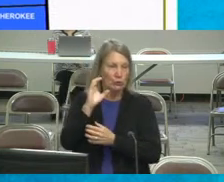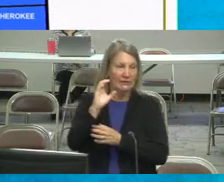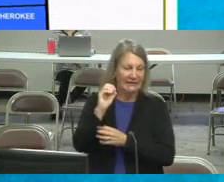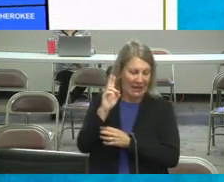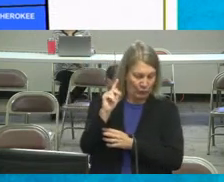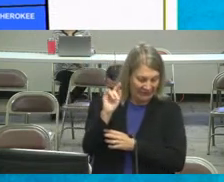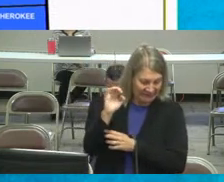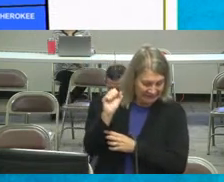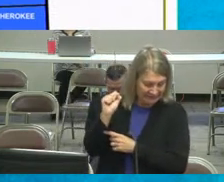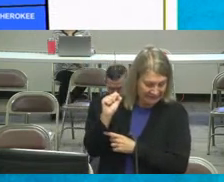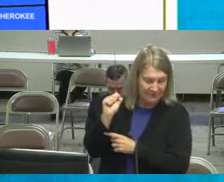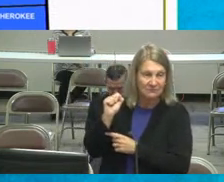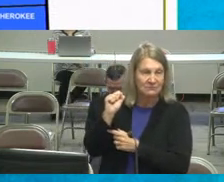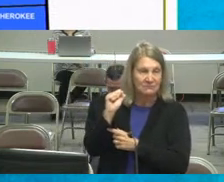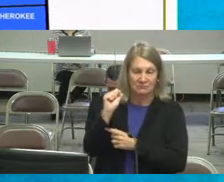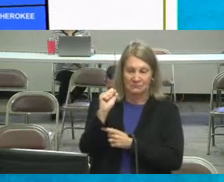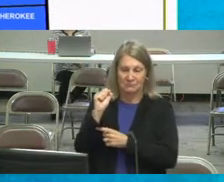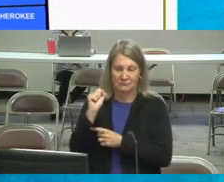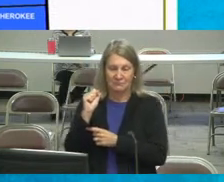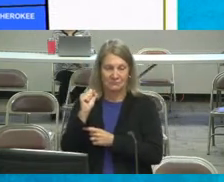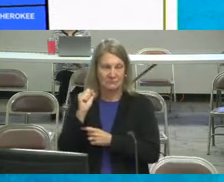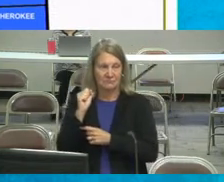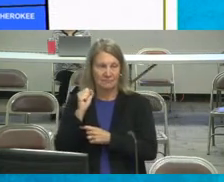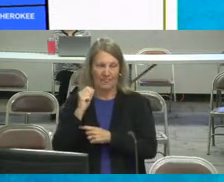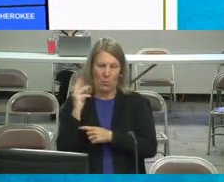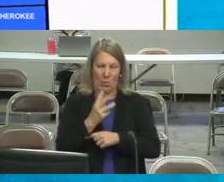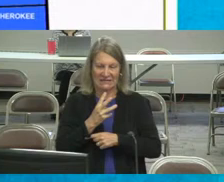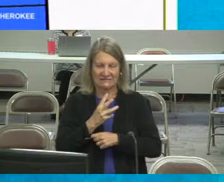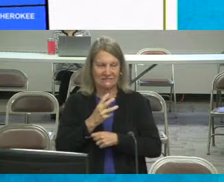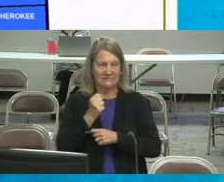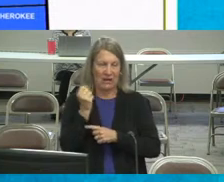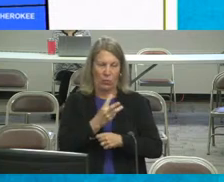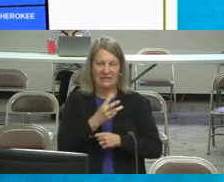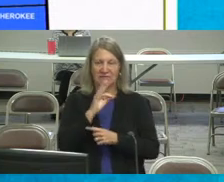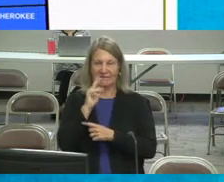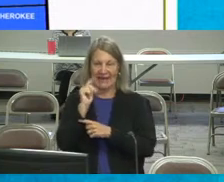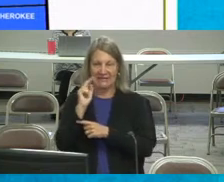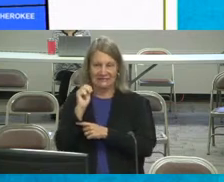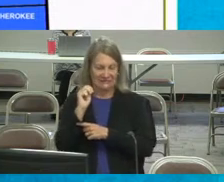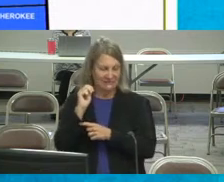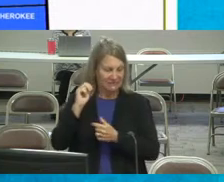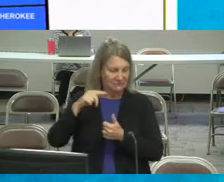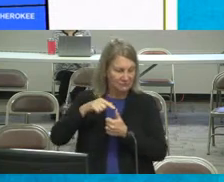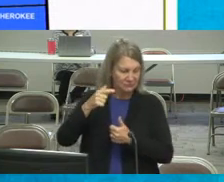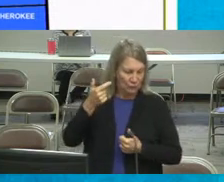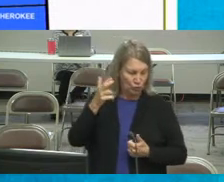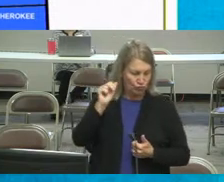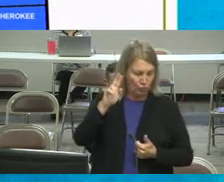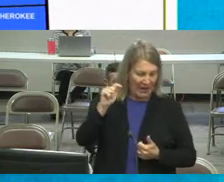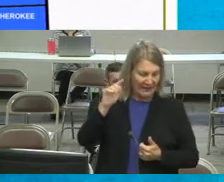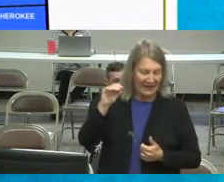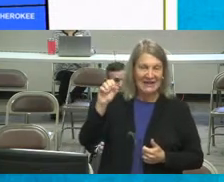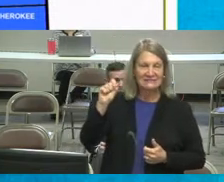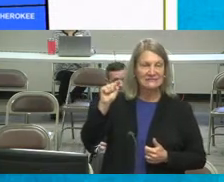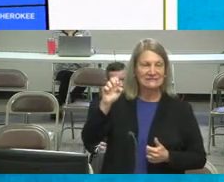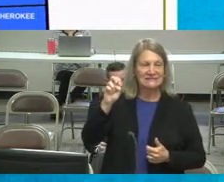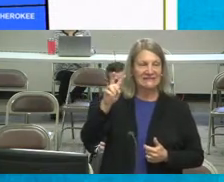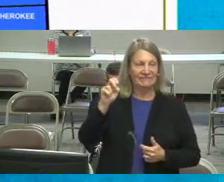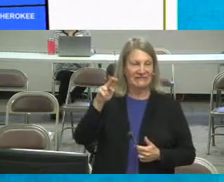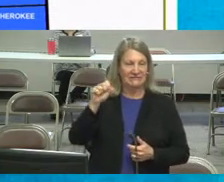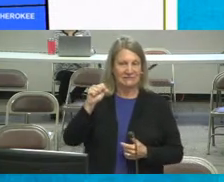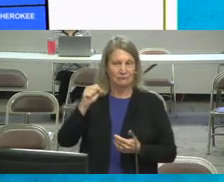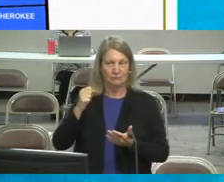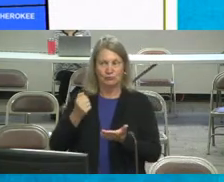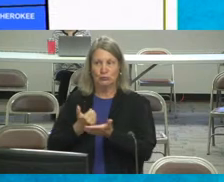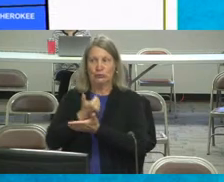we added two new counties in this last year down in the southwest corner of the state it was